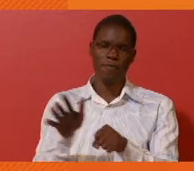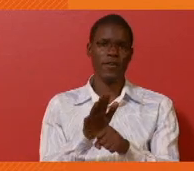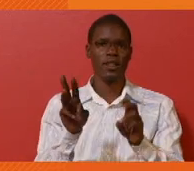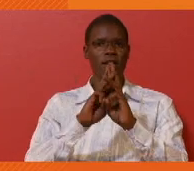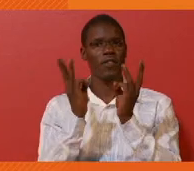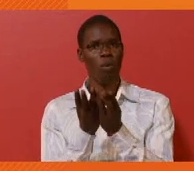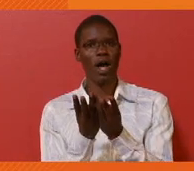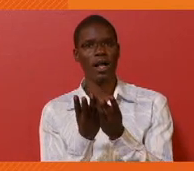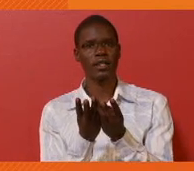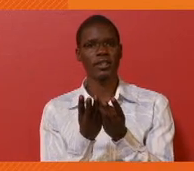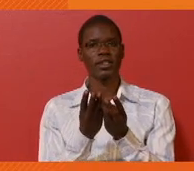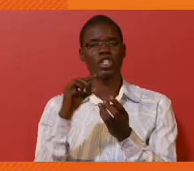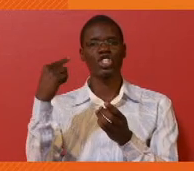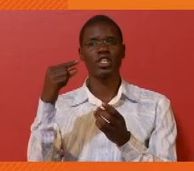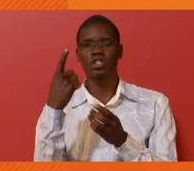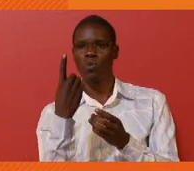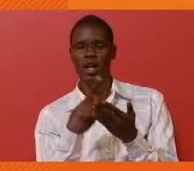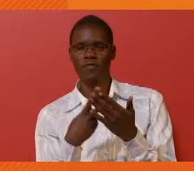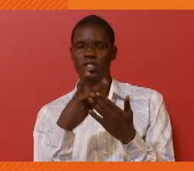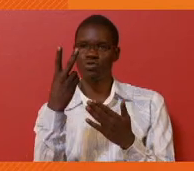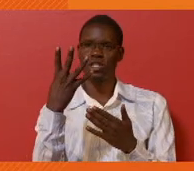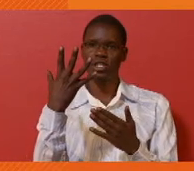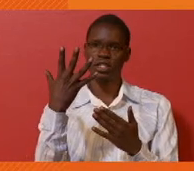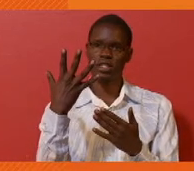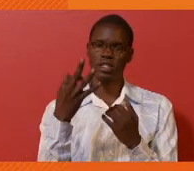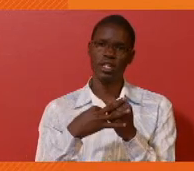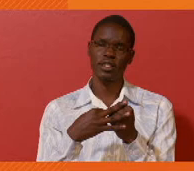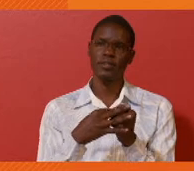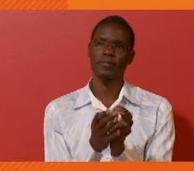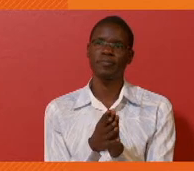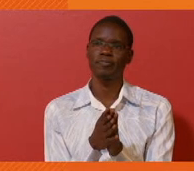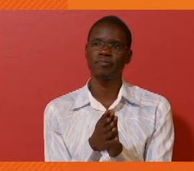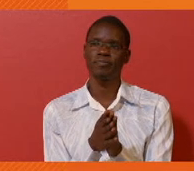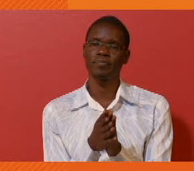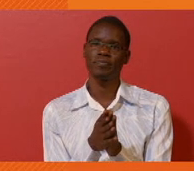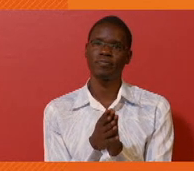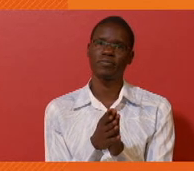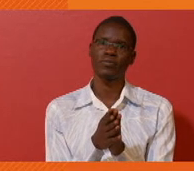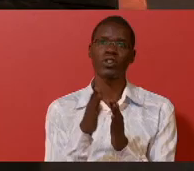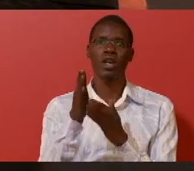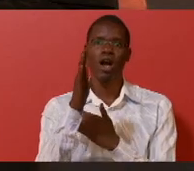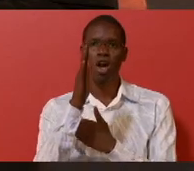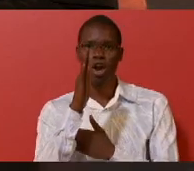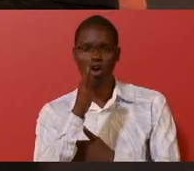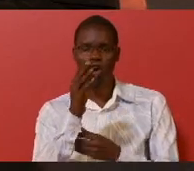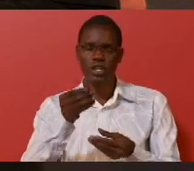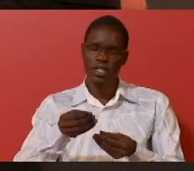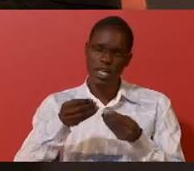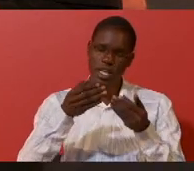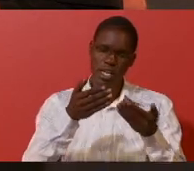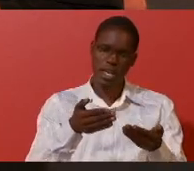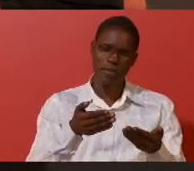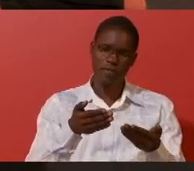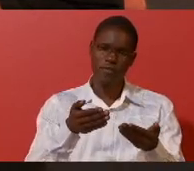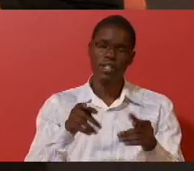in Genesis 1:28. What's interesting about this text is that God gave this as